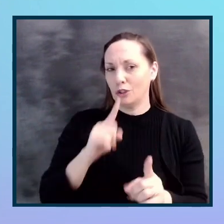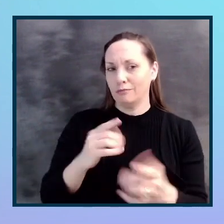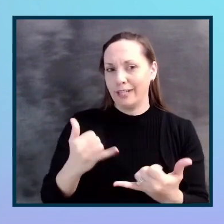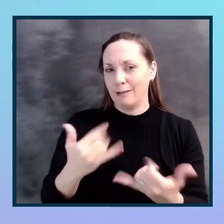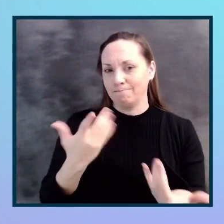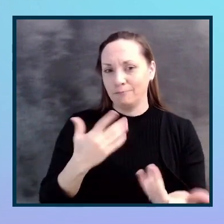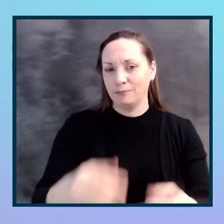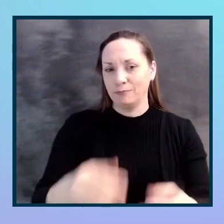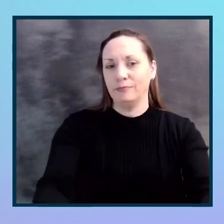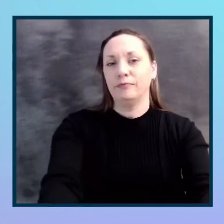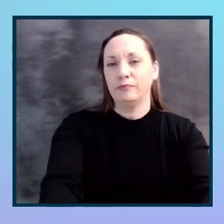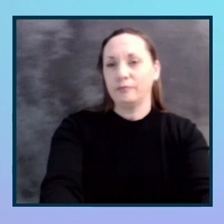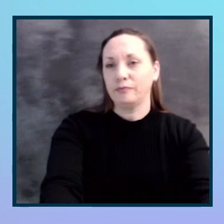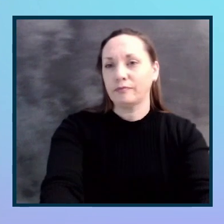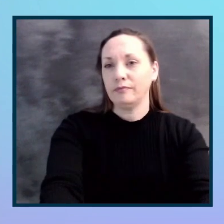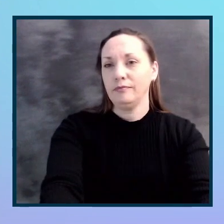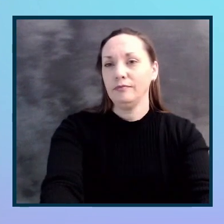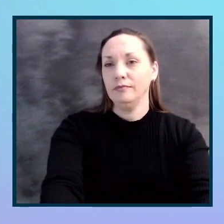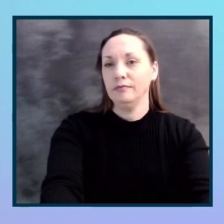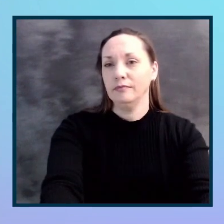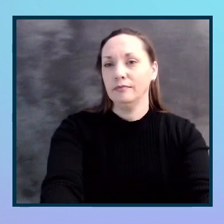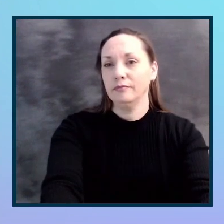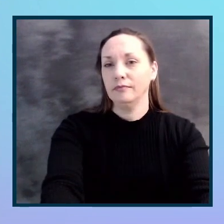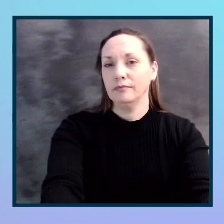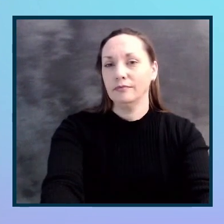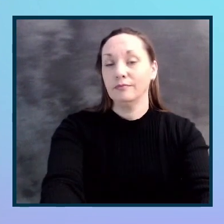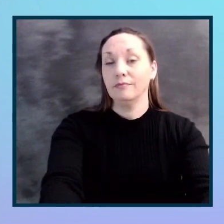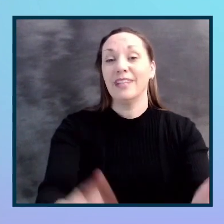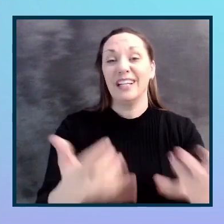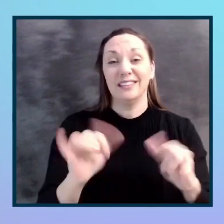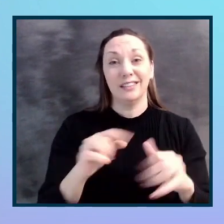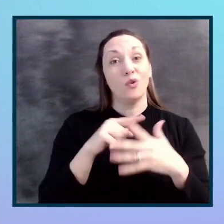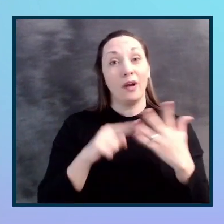you so much. All right, still quite a few questions here.